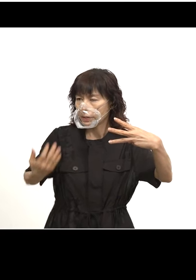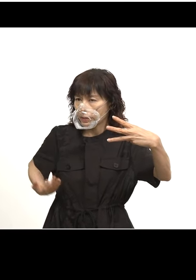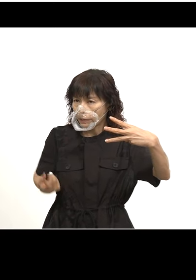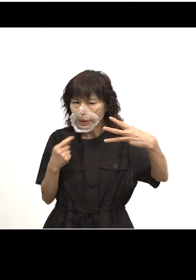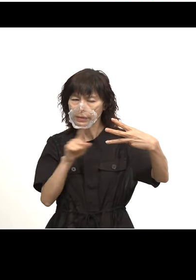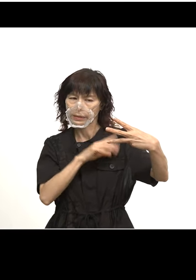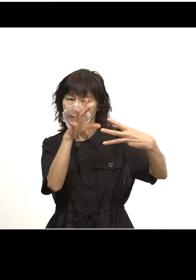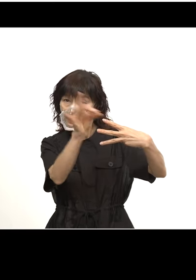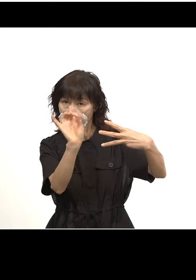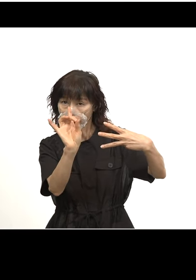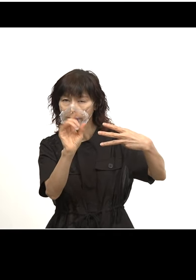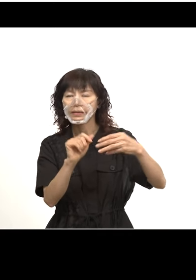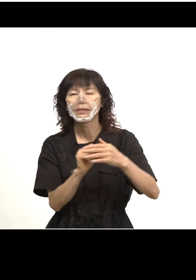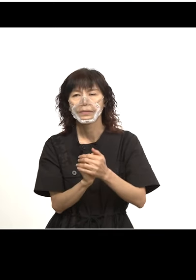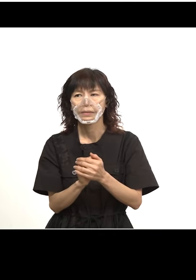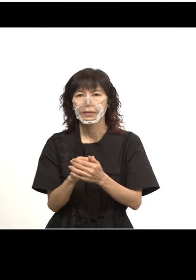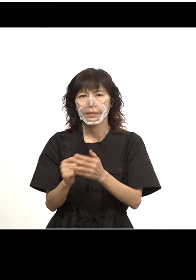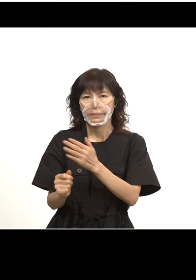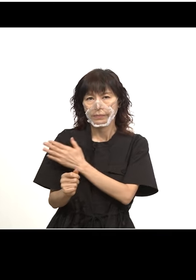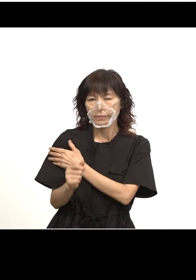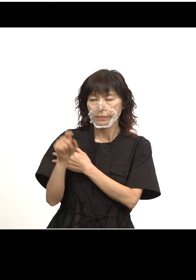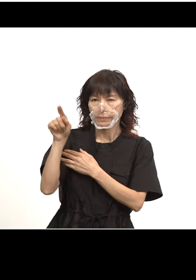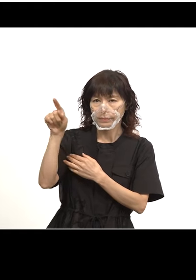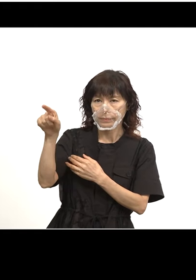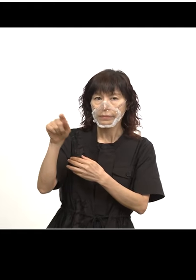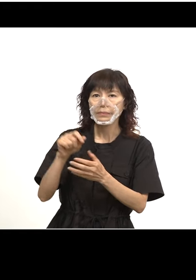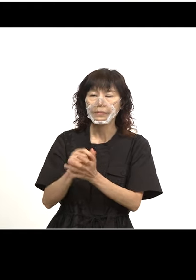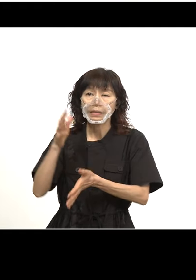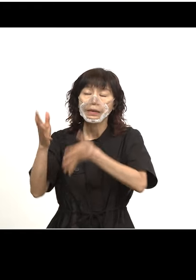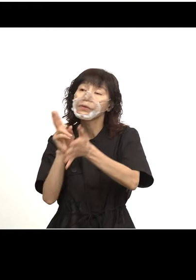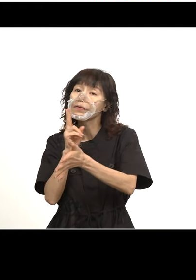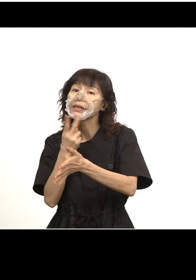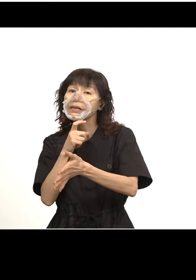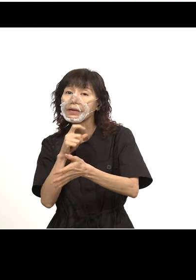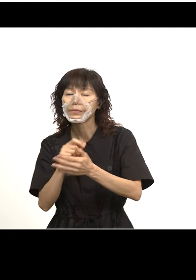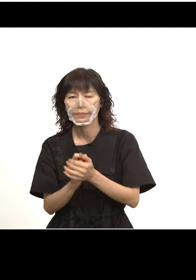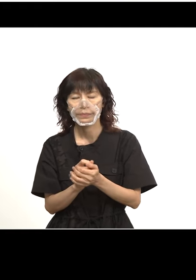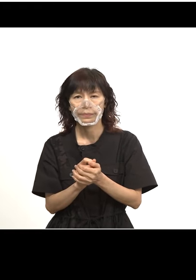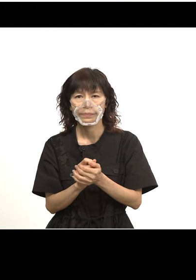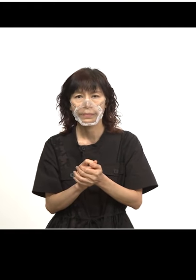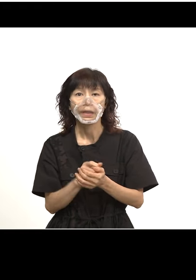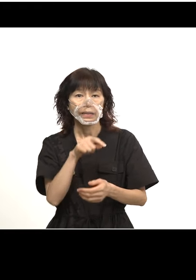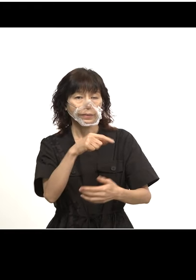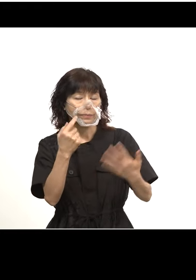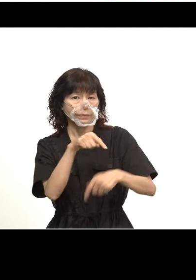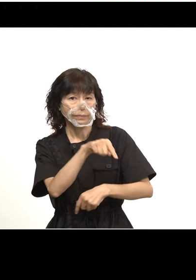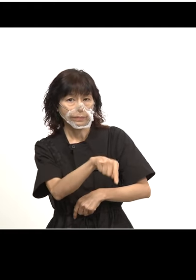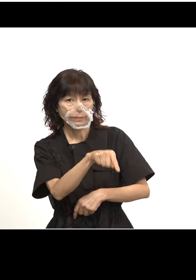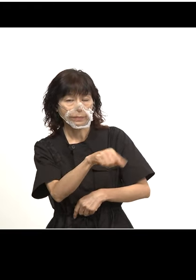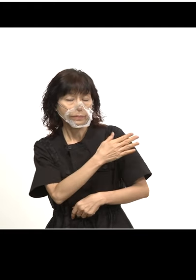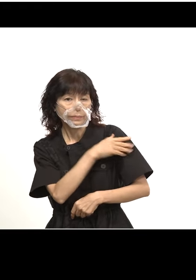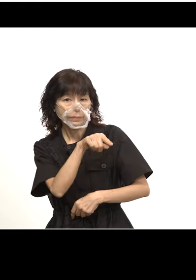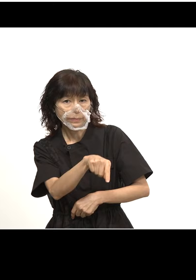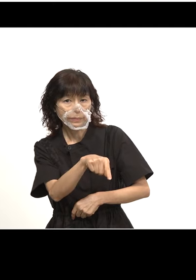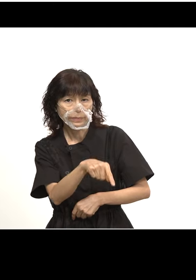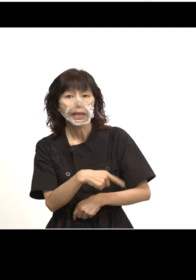screen, you can see the Hong Kong Sign Language interpretation, and on the bottom left, we will have the English live captioning.